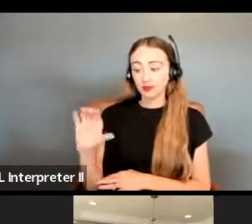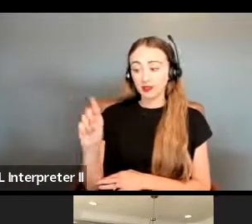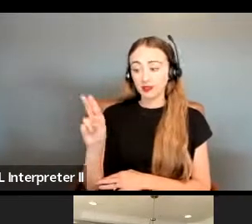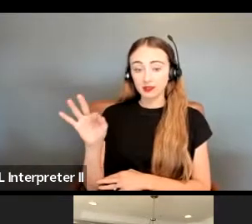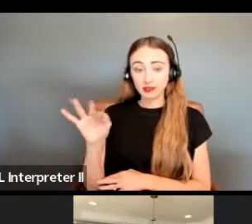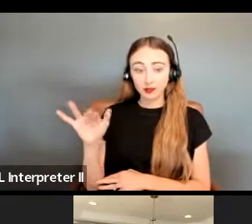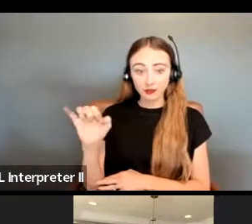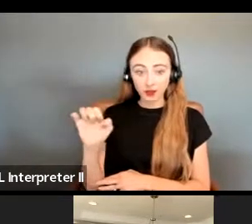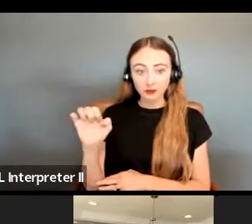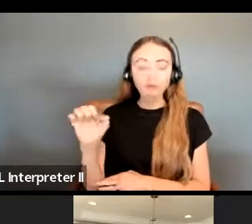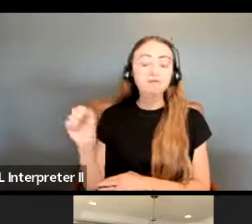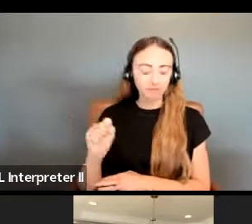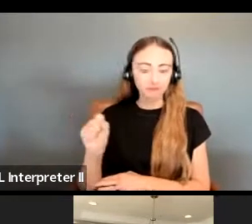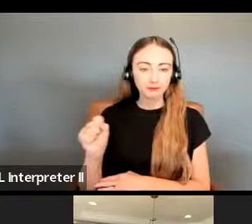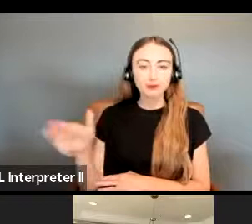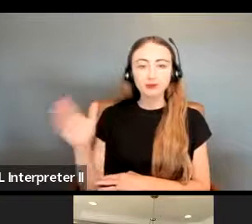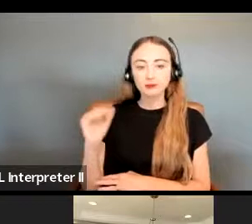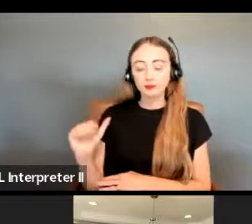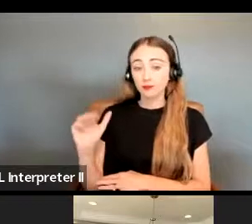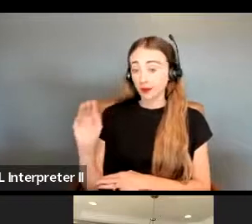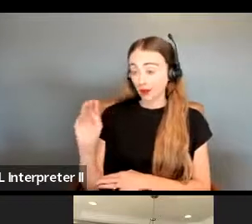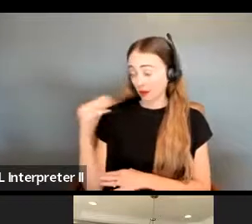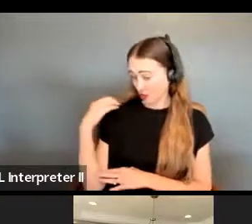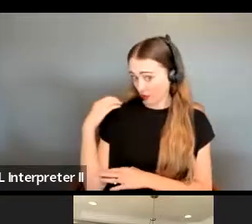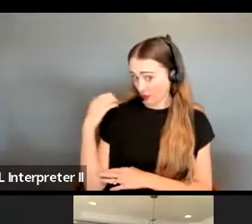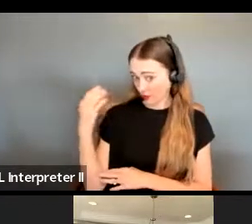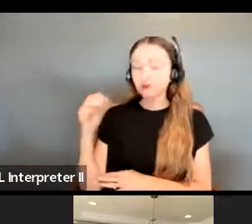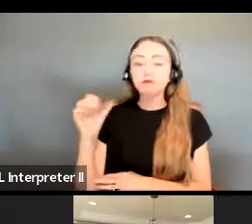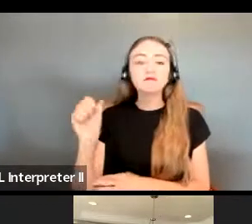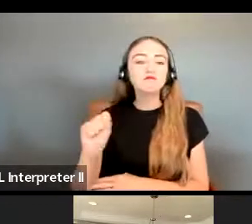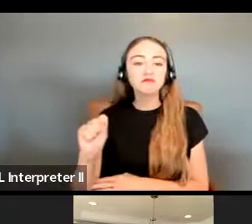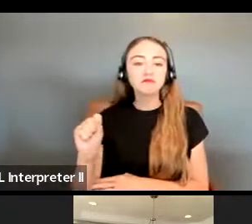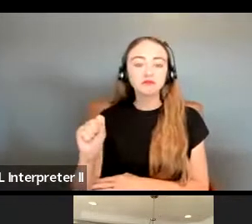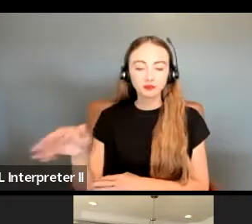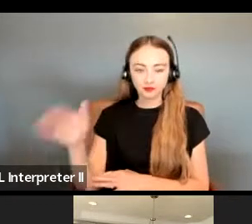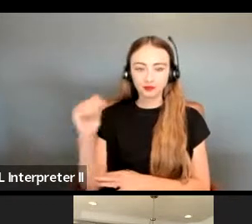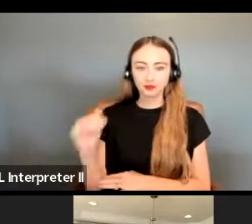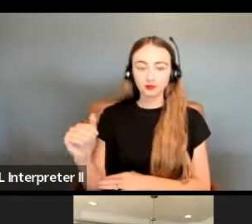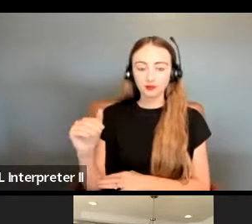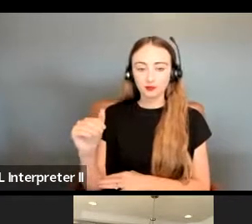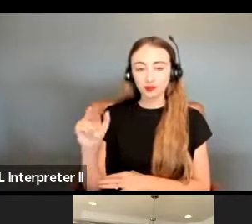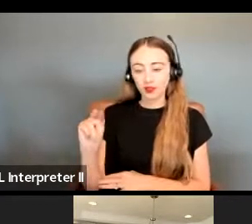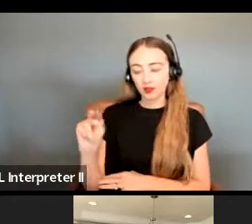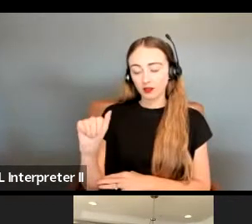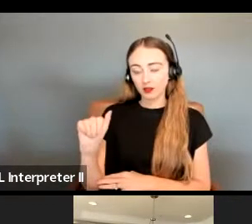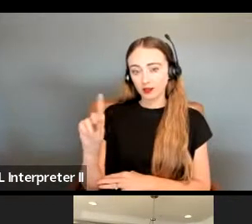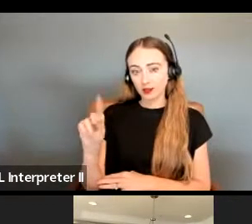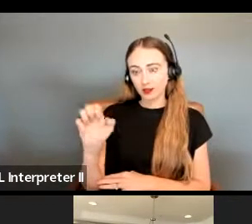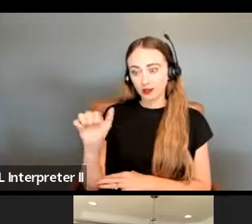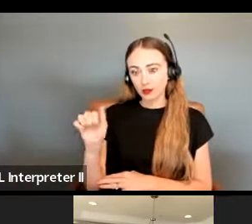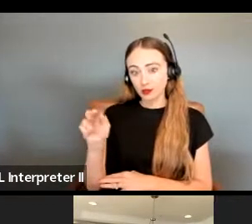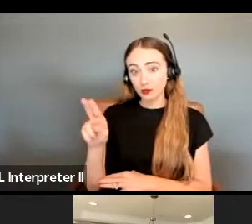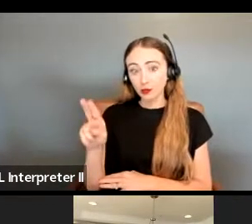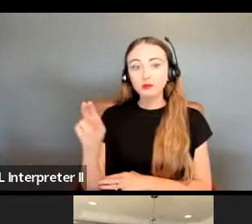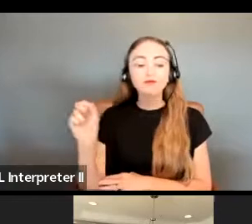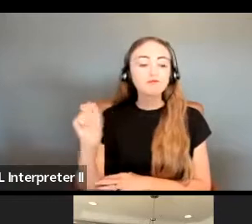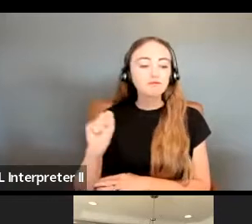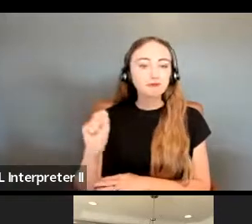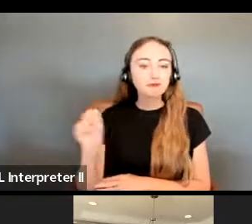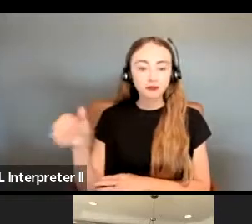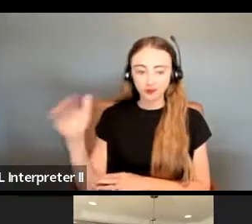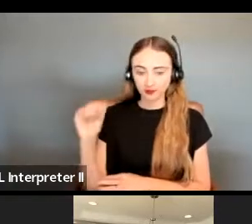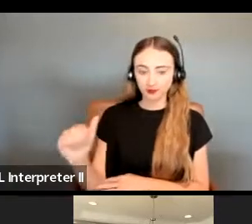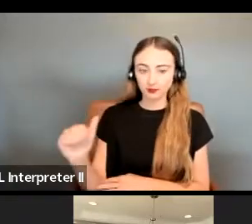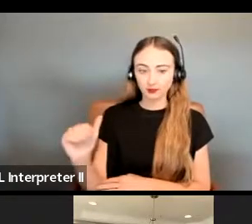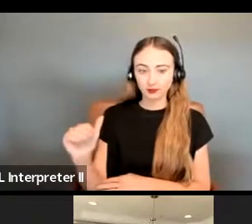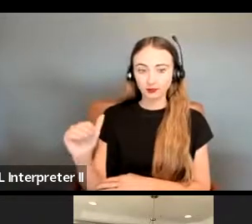Yes. Councilmember McDuffie votes yes. Chairman Mendelson. Yes. Chairman Mendelson votes yes. Councilmember Nadeau. Yes. Councilmember Nadeau votes